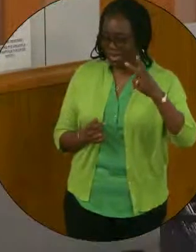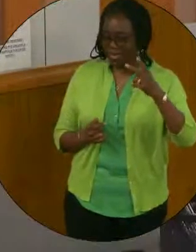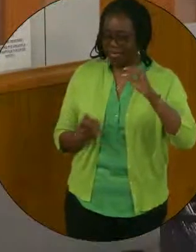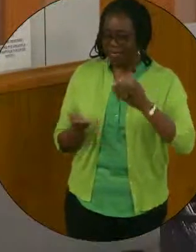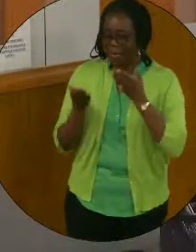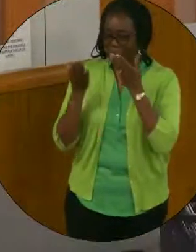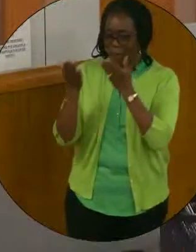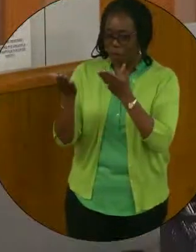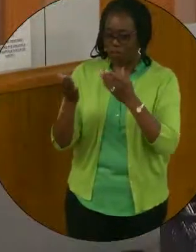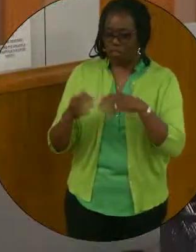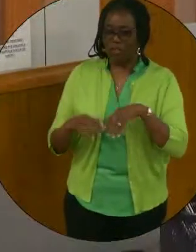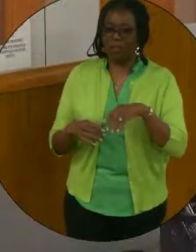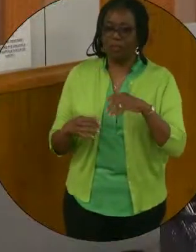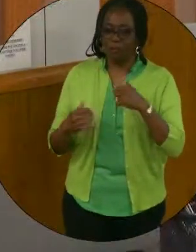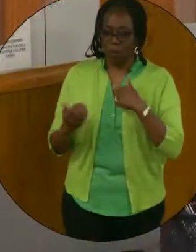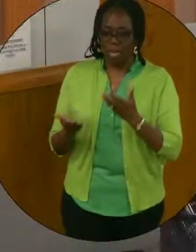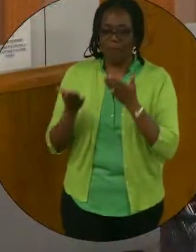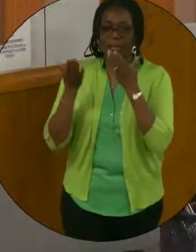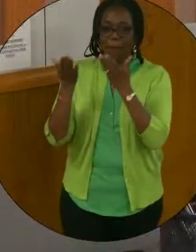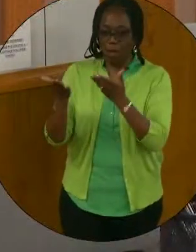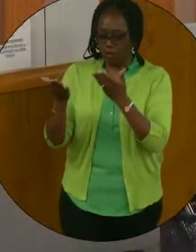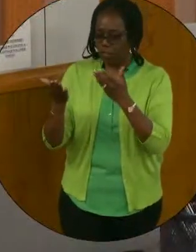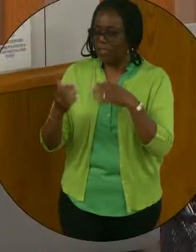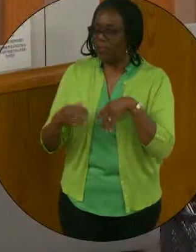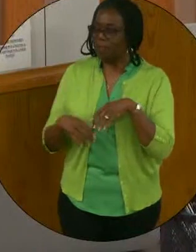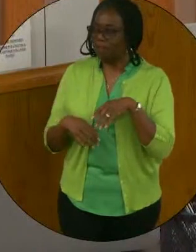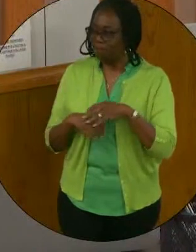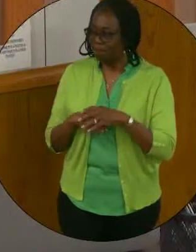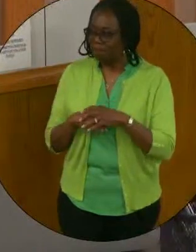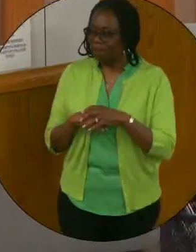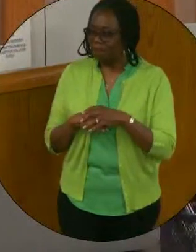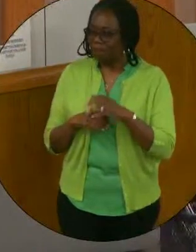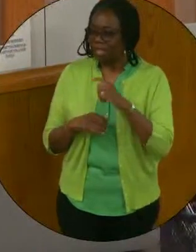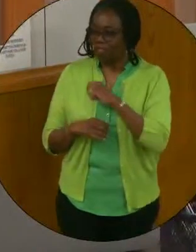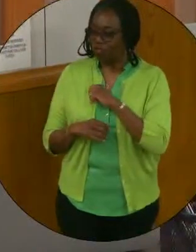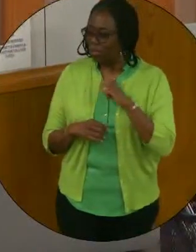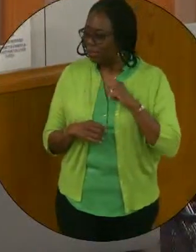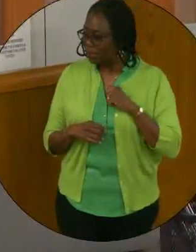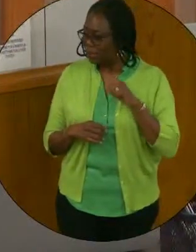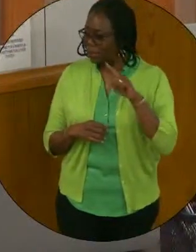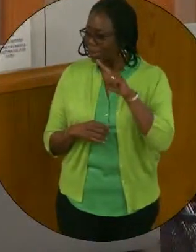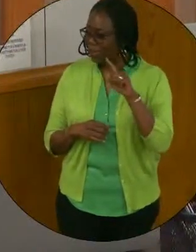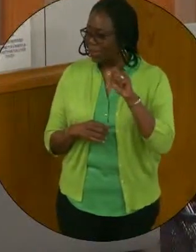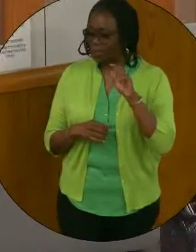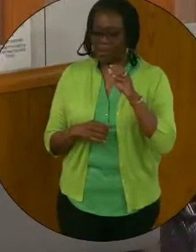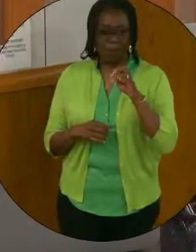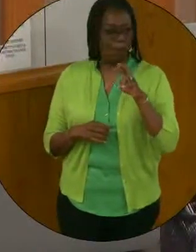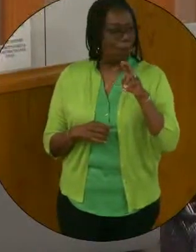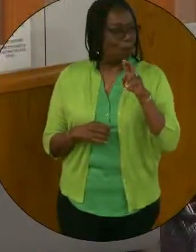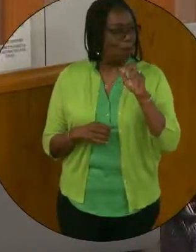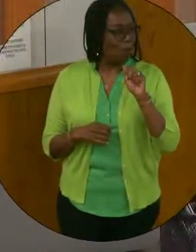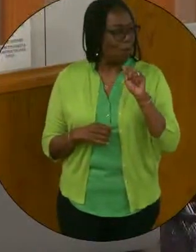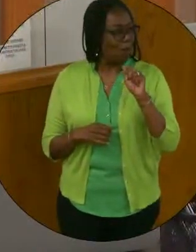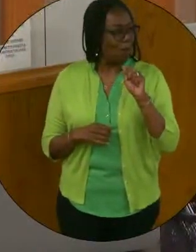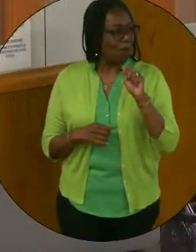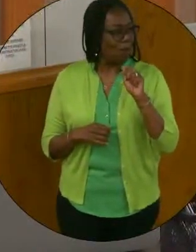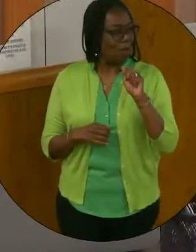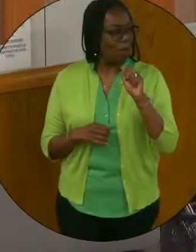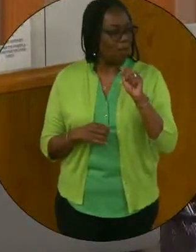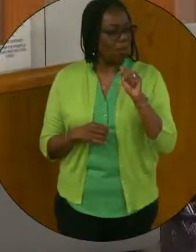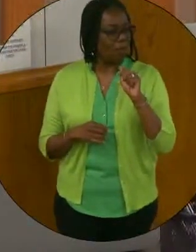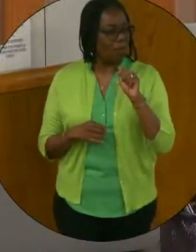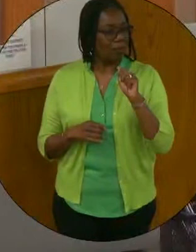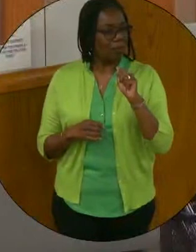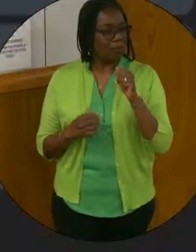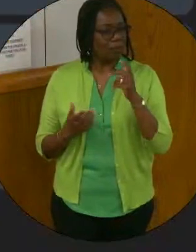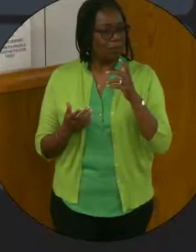colleagues. At this time, we have a motion by Trustee Cavazos and a second by Trustee Zamora. Colleagues, please